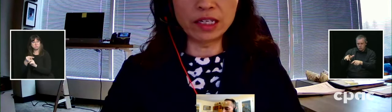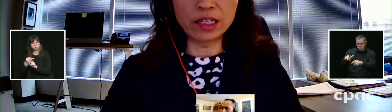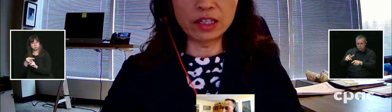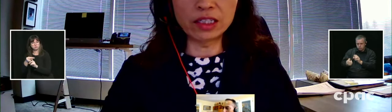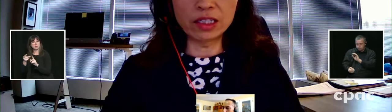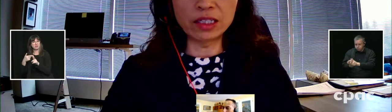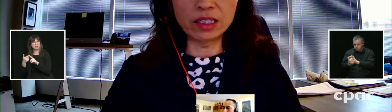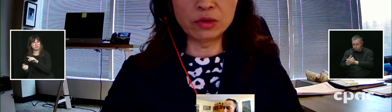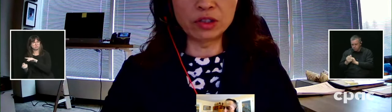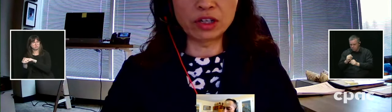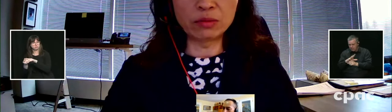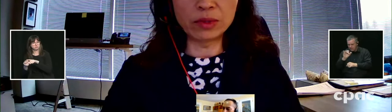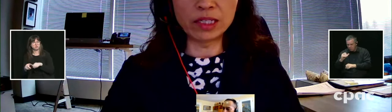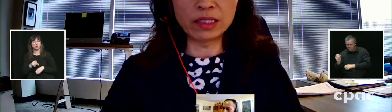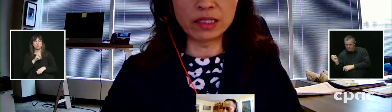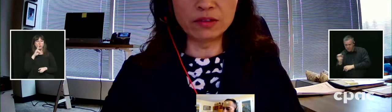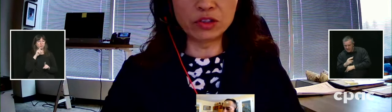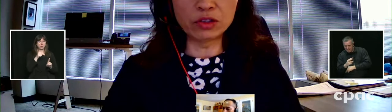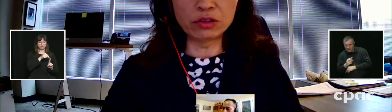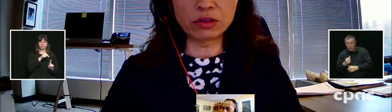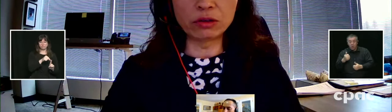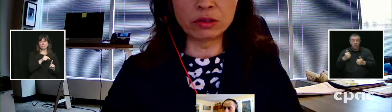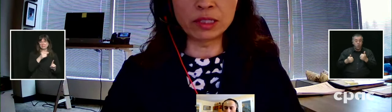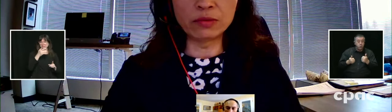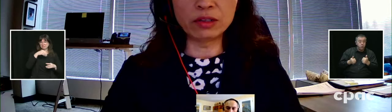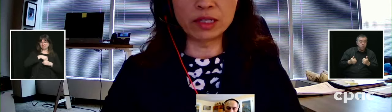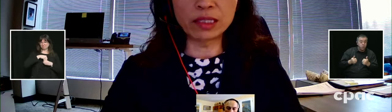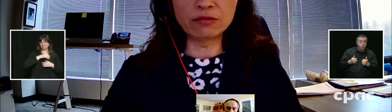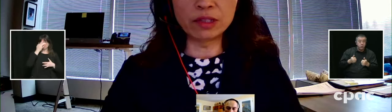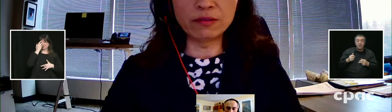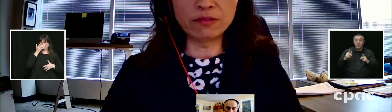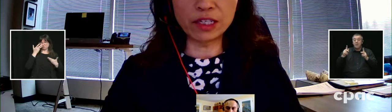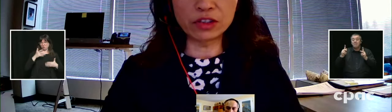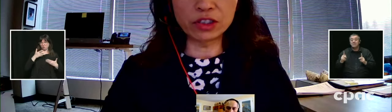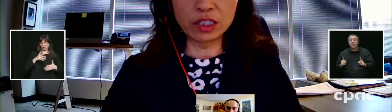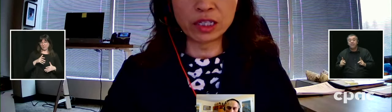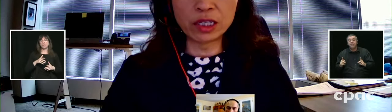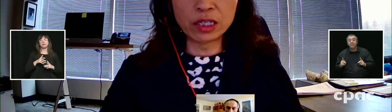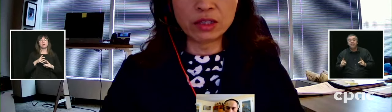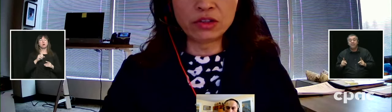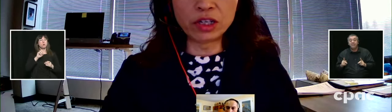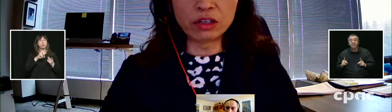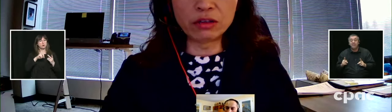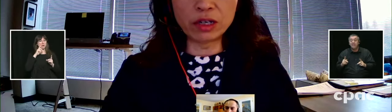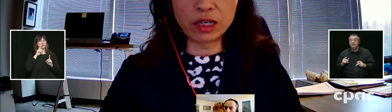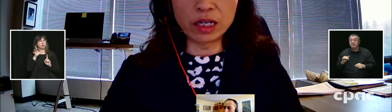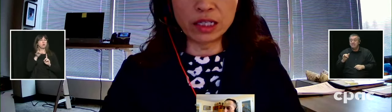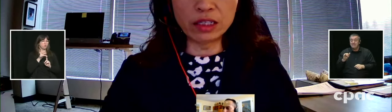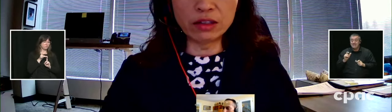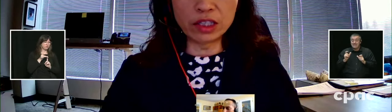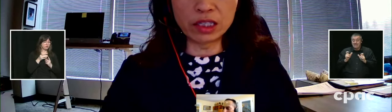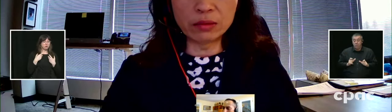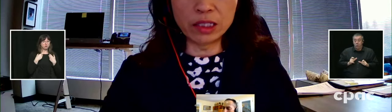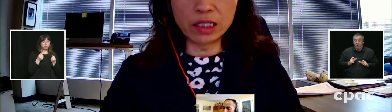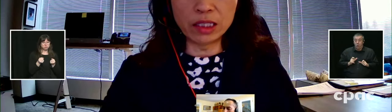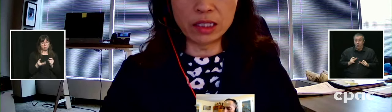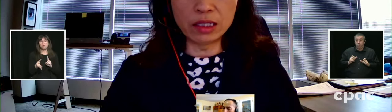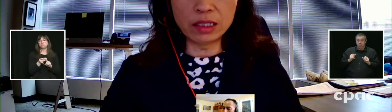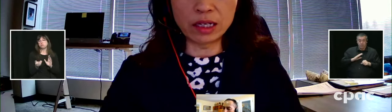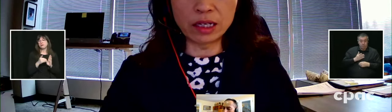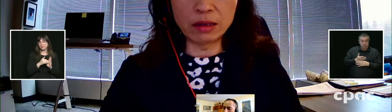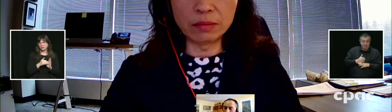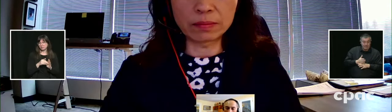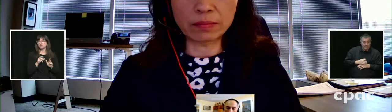they occurred in immunocompromised individuals or someone who has a reinfection. So under those circumstances,